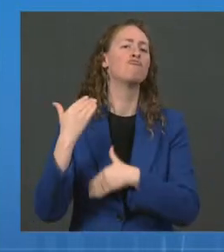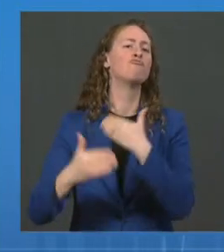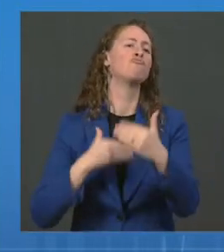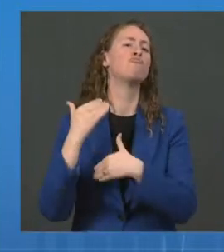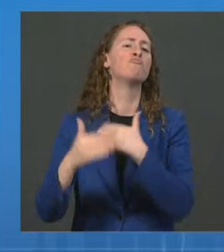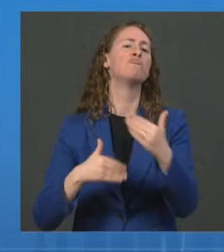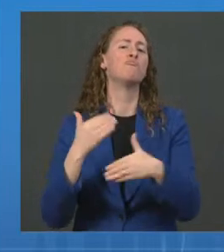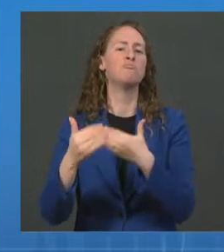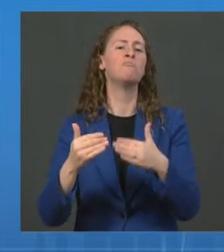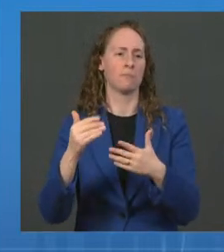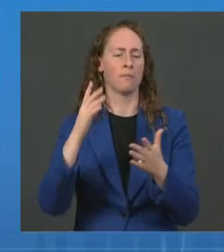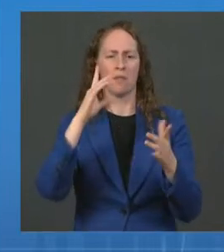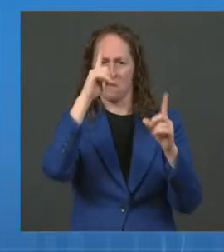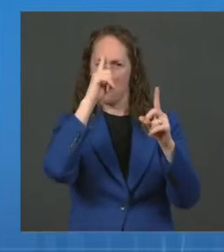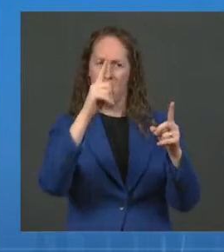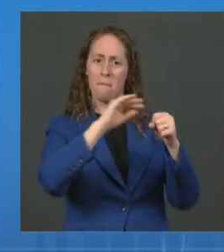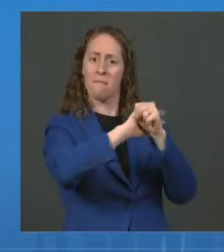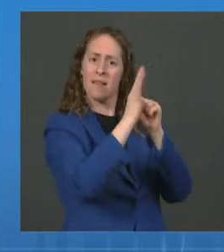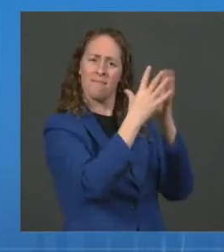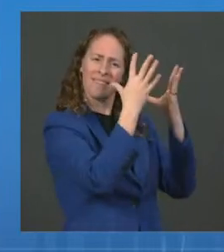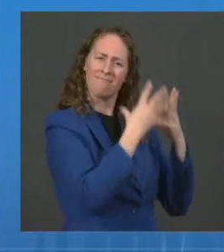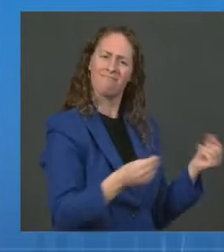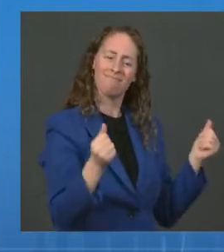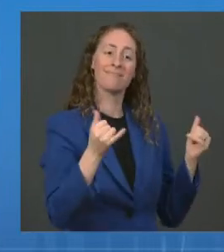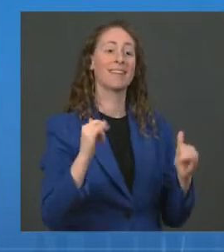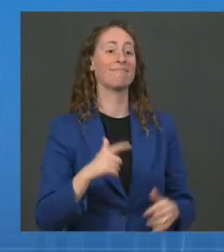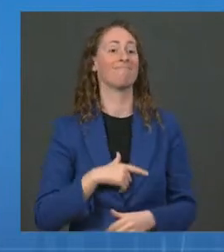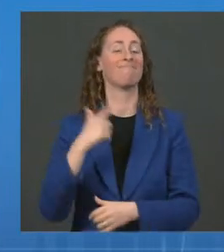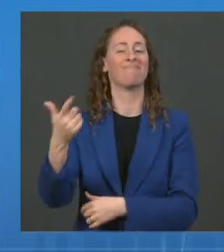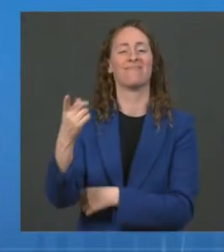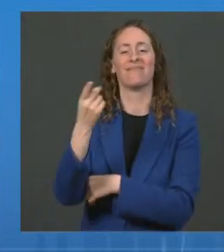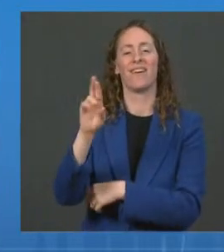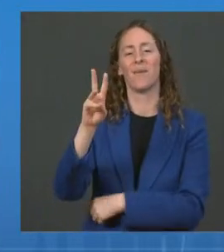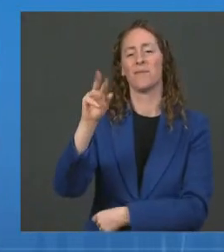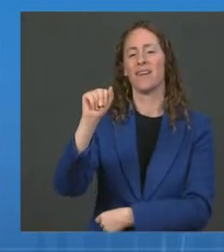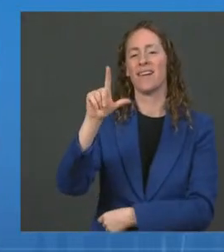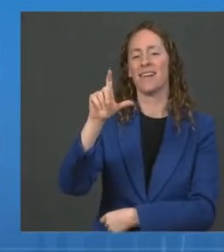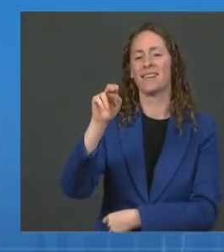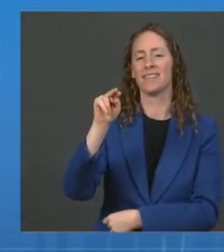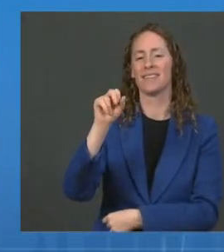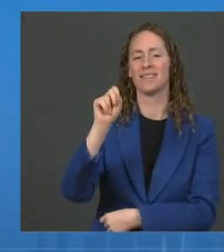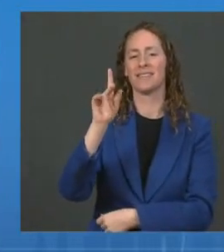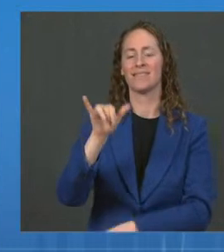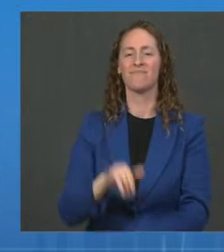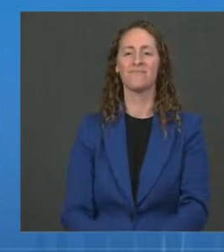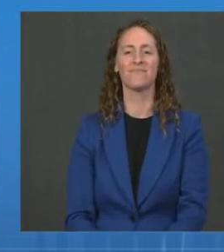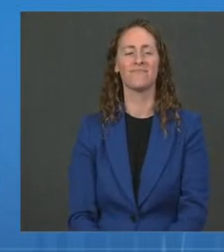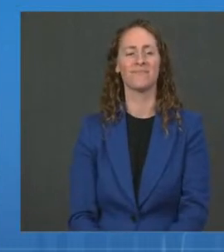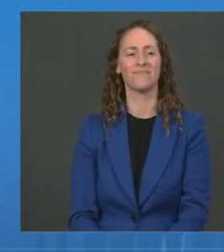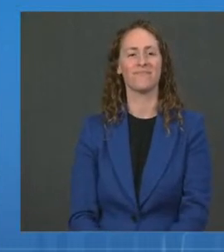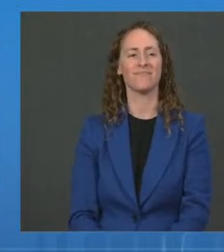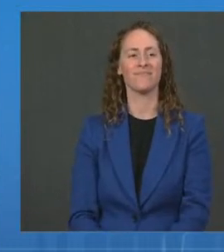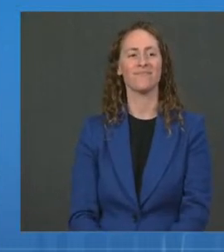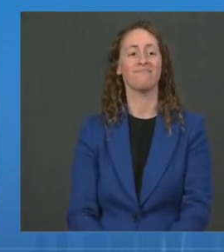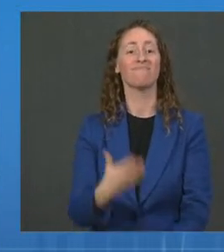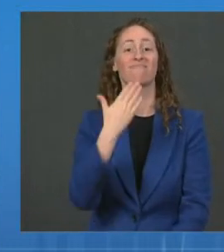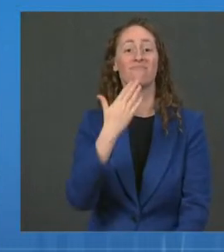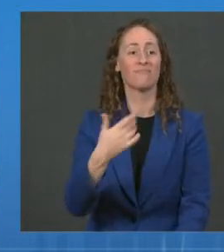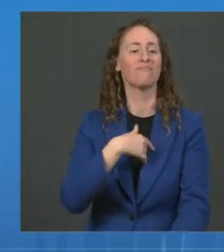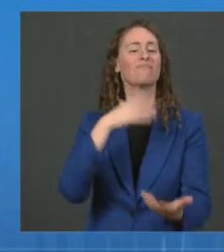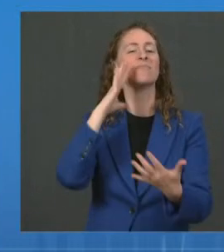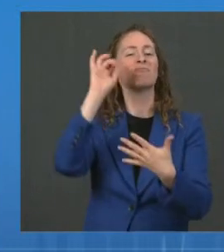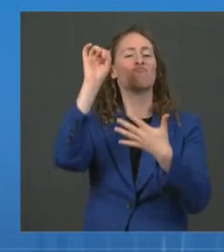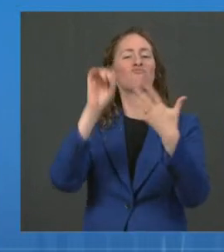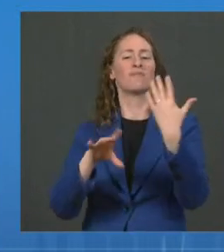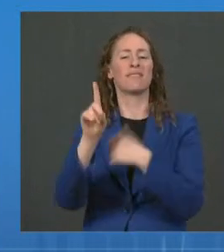With that, over to Dr. Walensky. Thank you, Jeff, and good morning. Let's begin with an overview of the data.